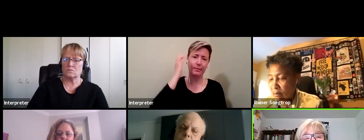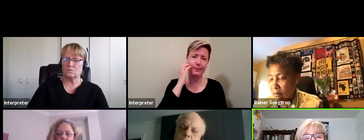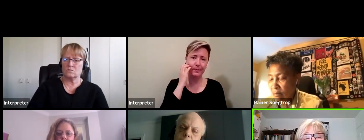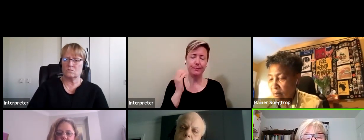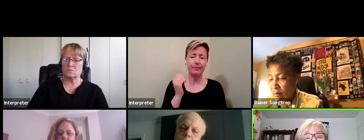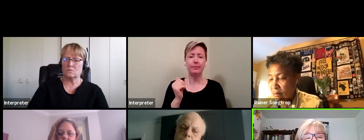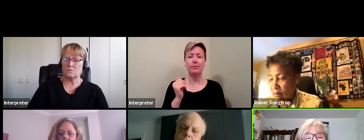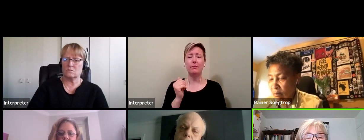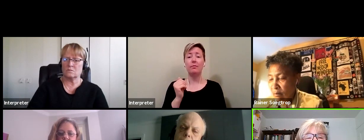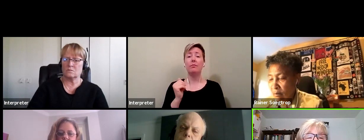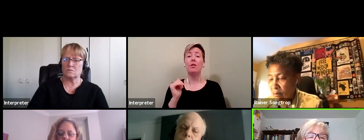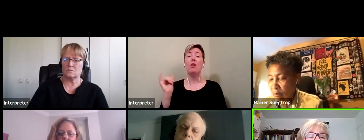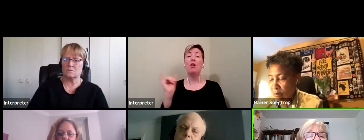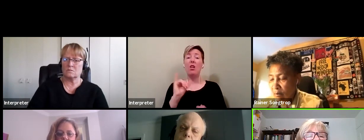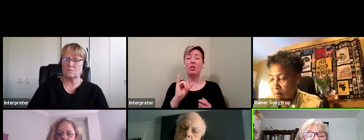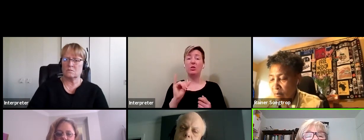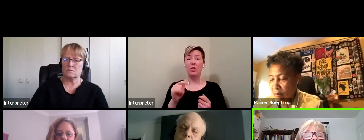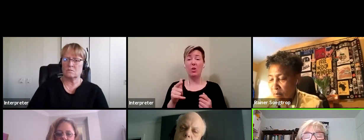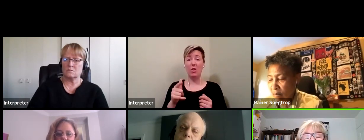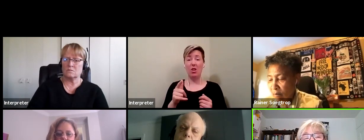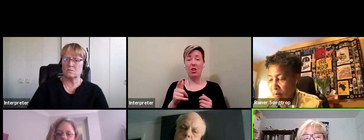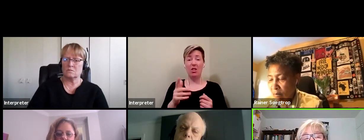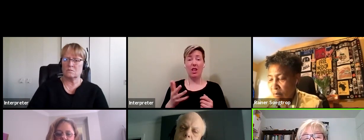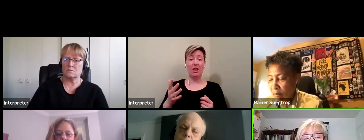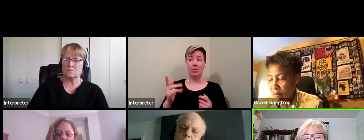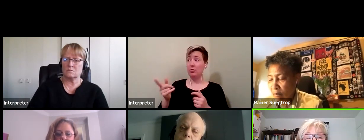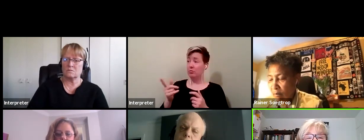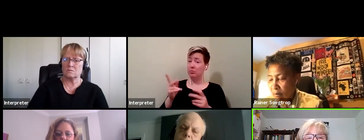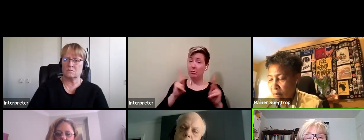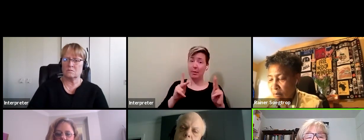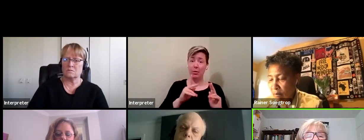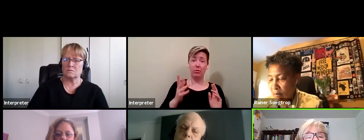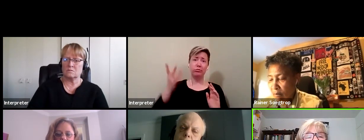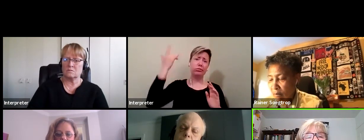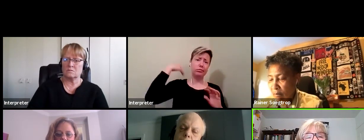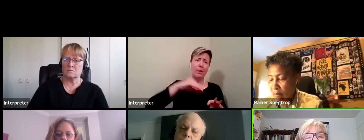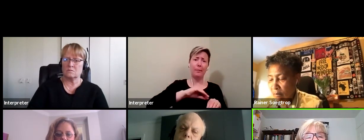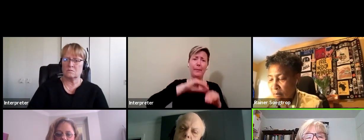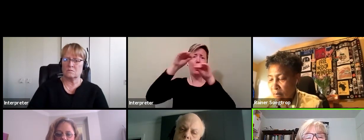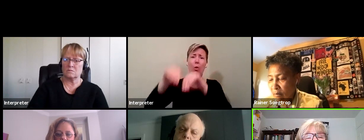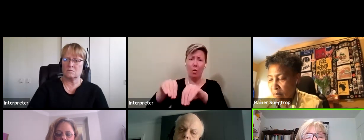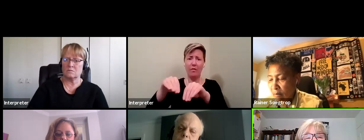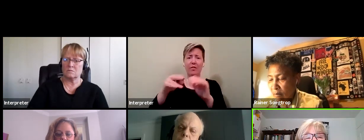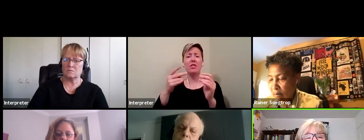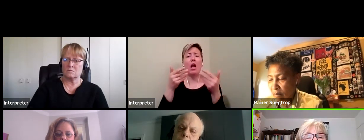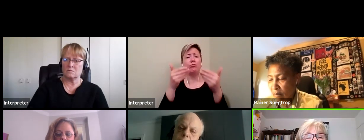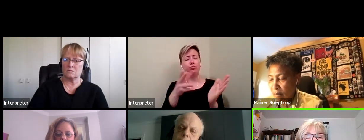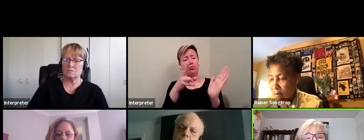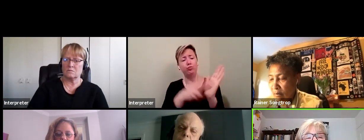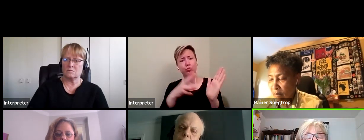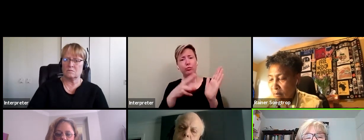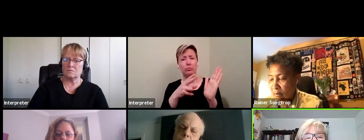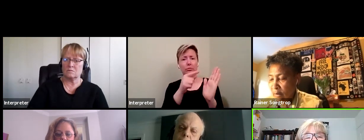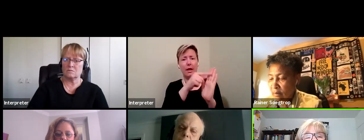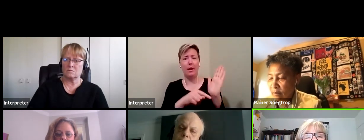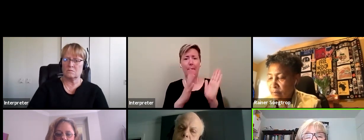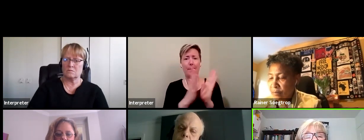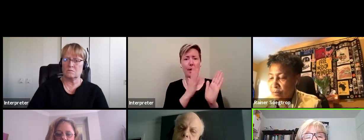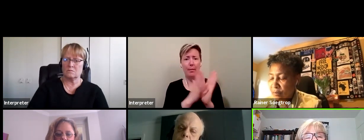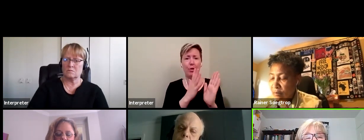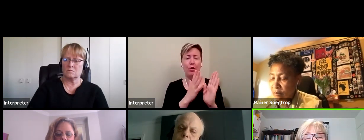relying upon documents that were signed out of context when people were admitted to homes. Instead of talking to the resident or the